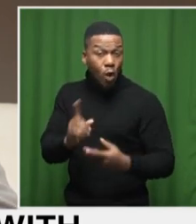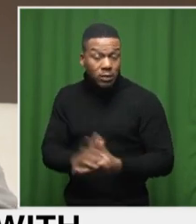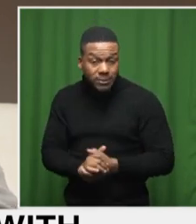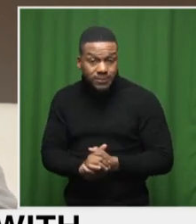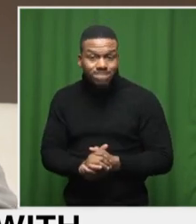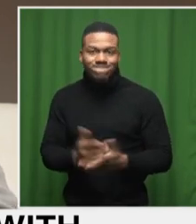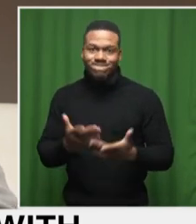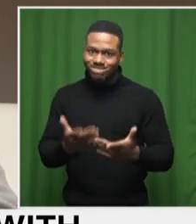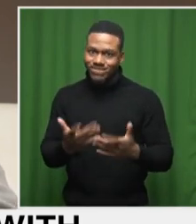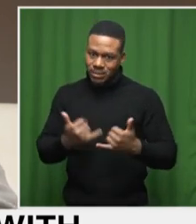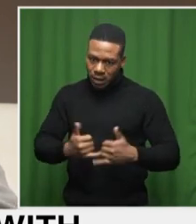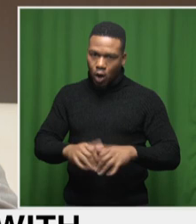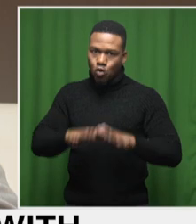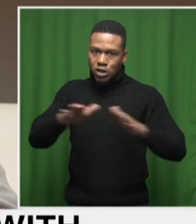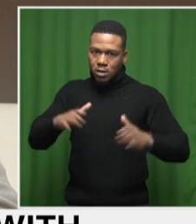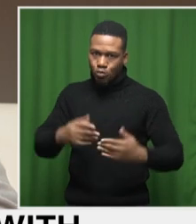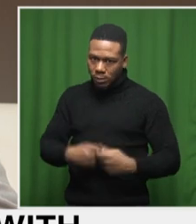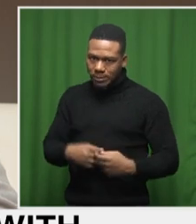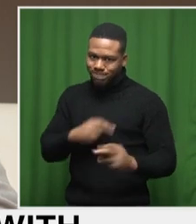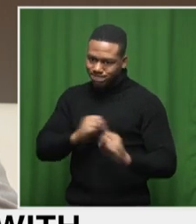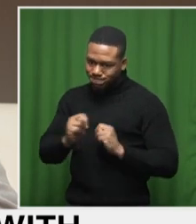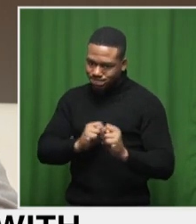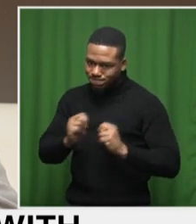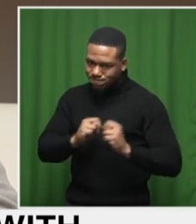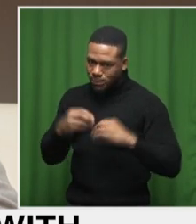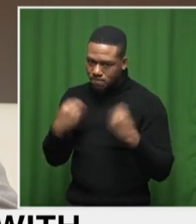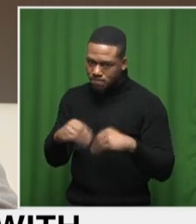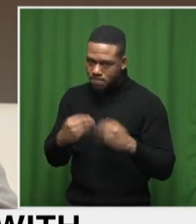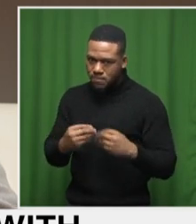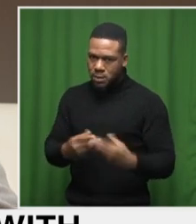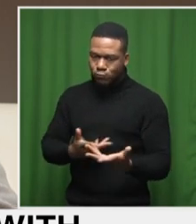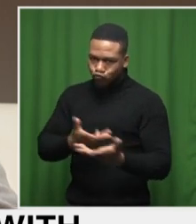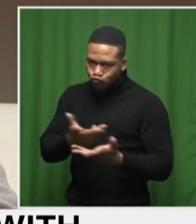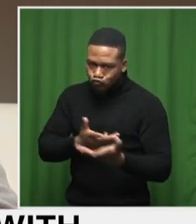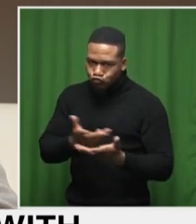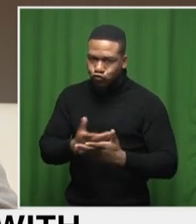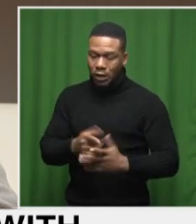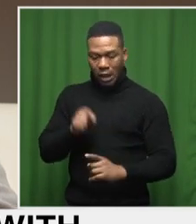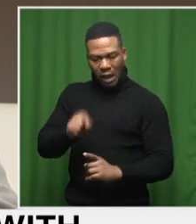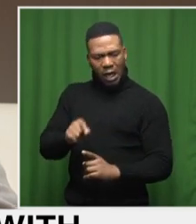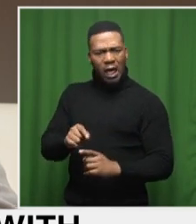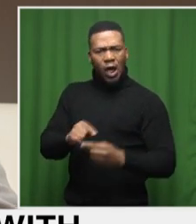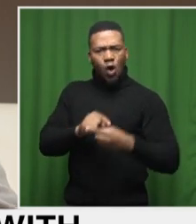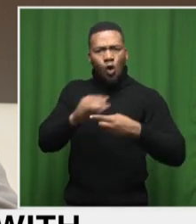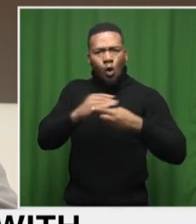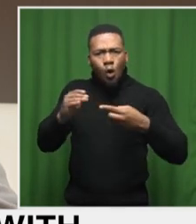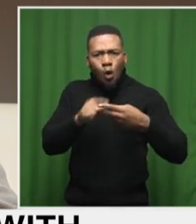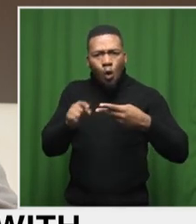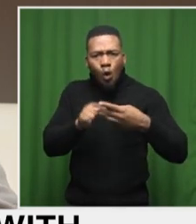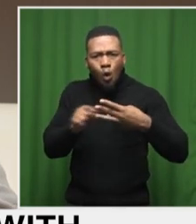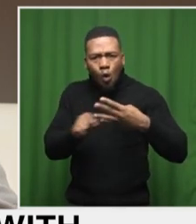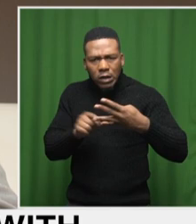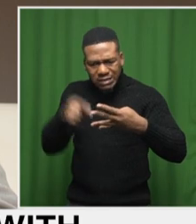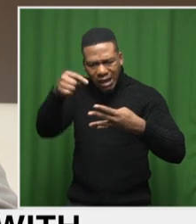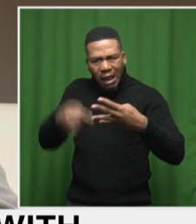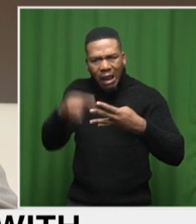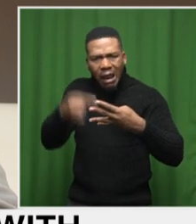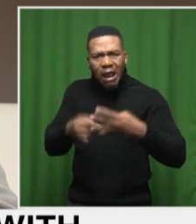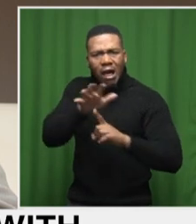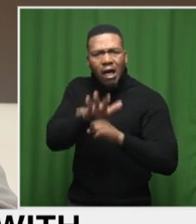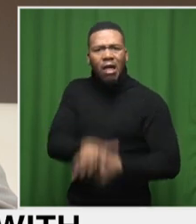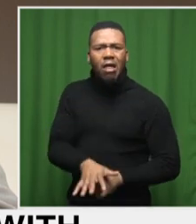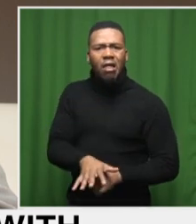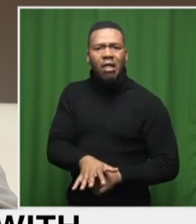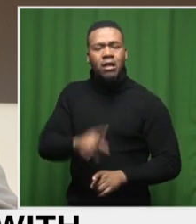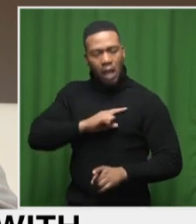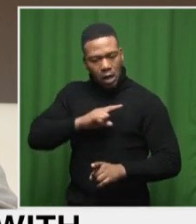now under negotiation are conditions that are so oppressive that really it had to break down, and that's what led to the